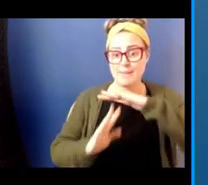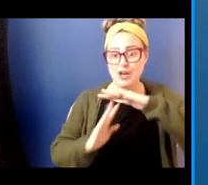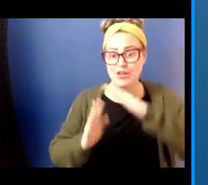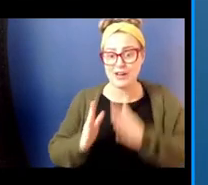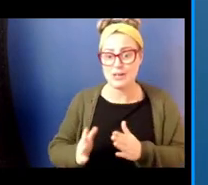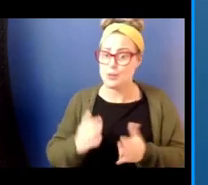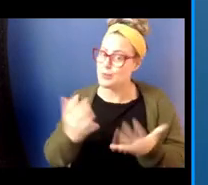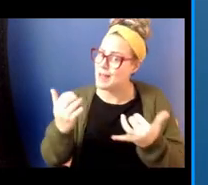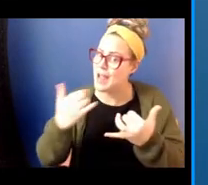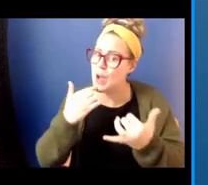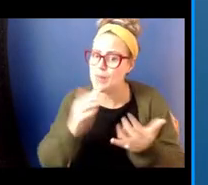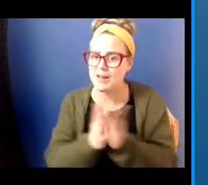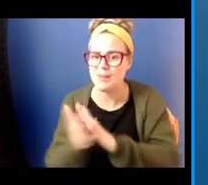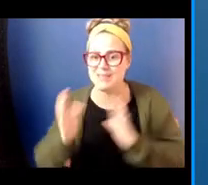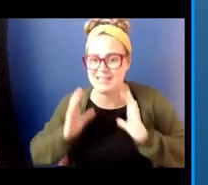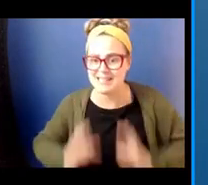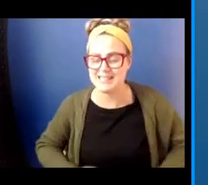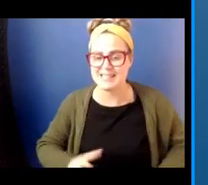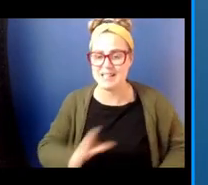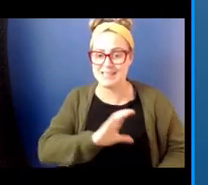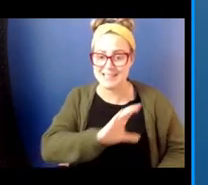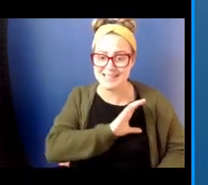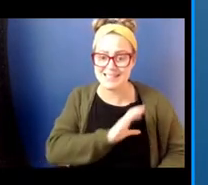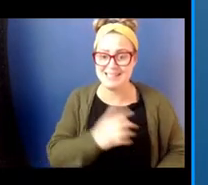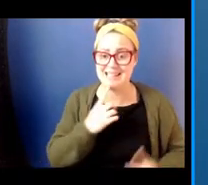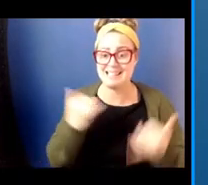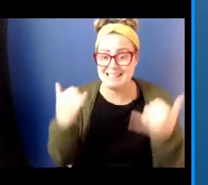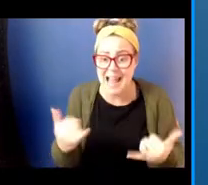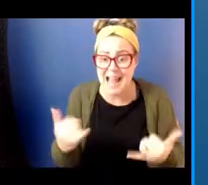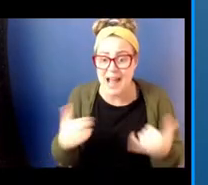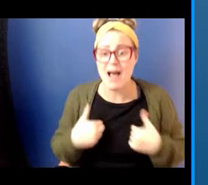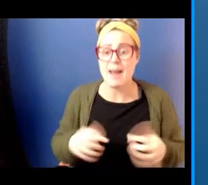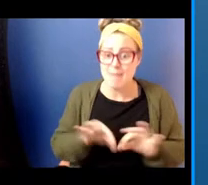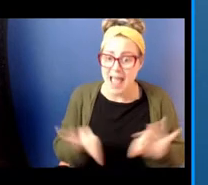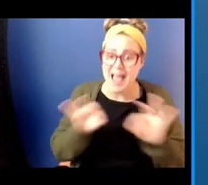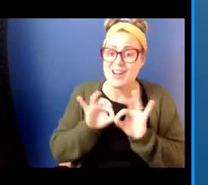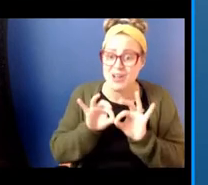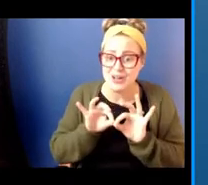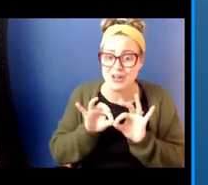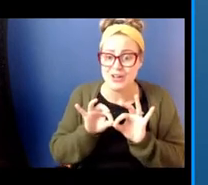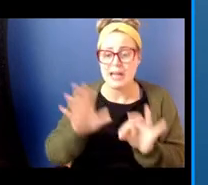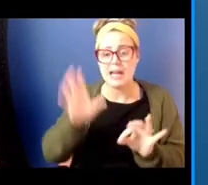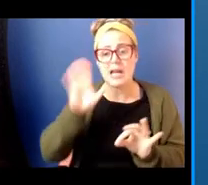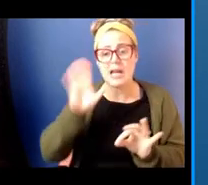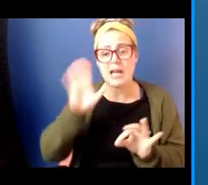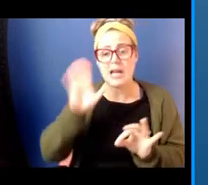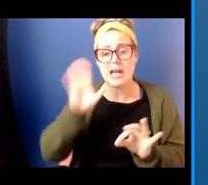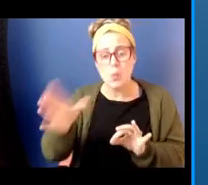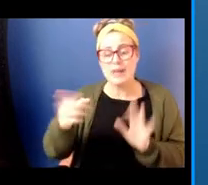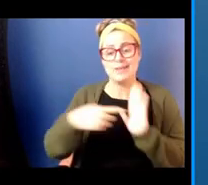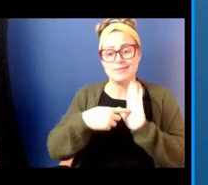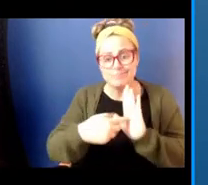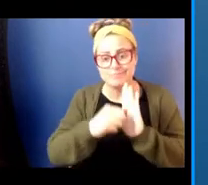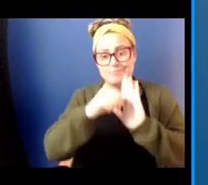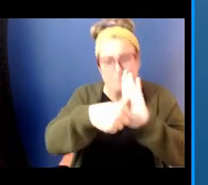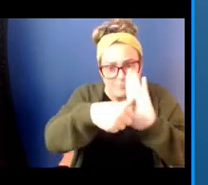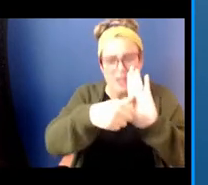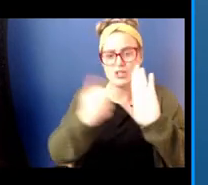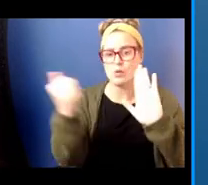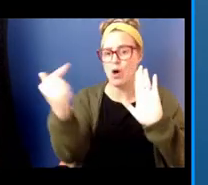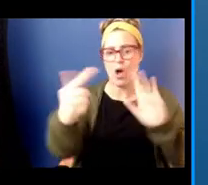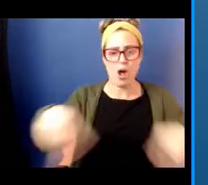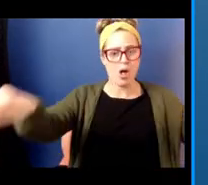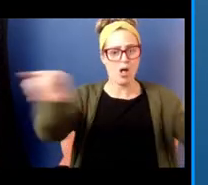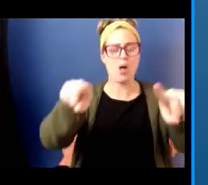he's going to speak to my labor brothers and sisters it's going to speak to all of us because we know